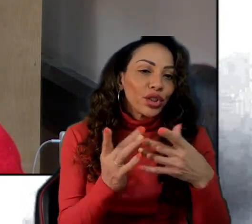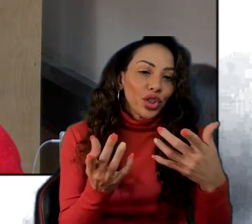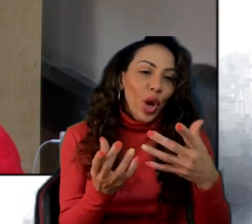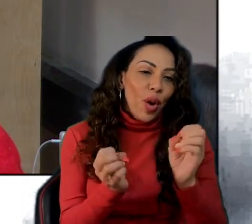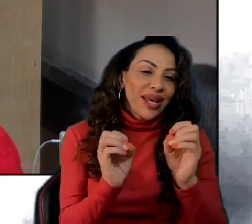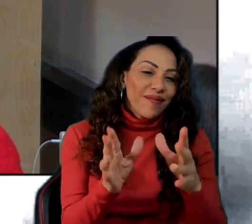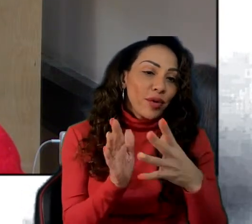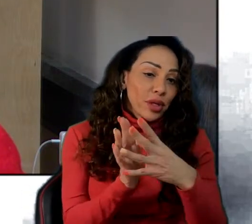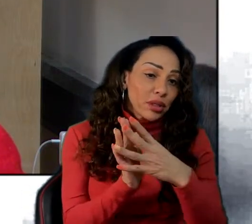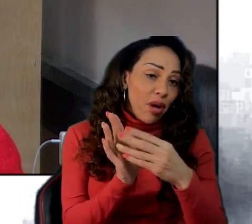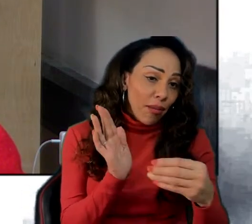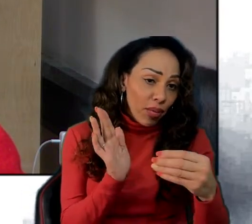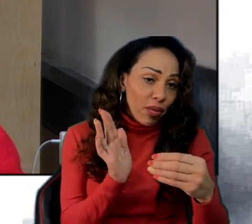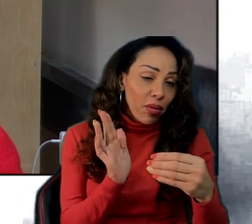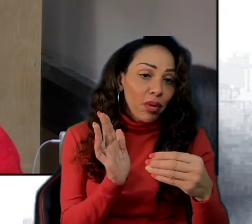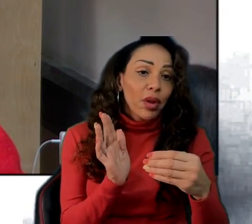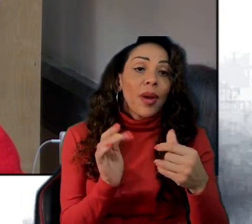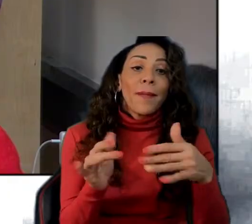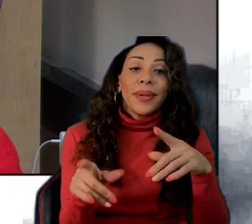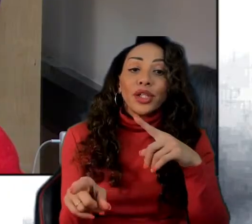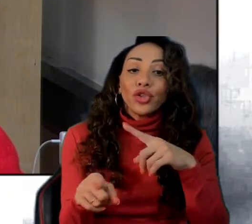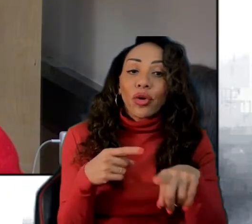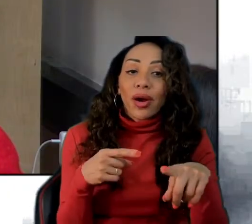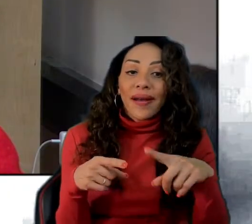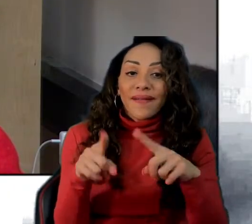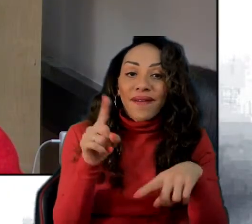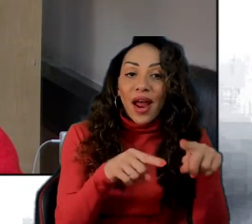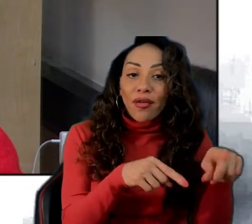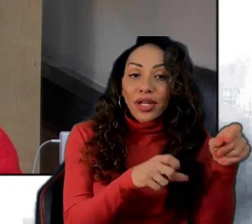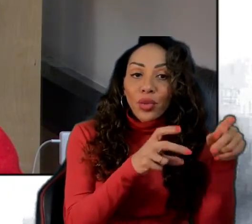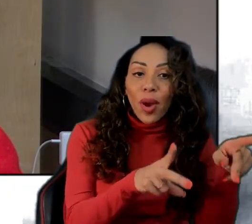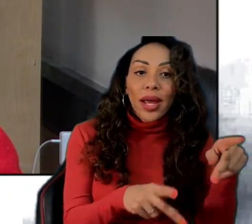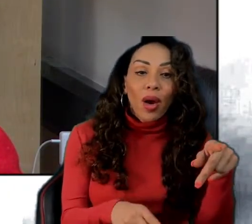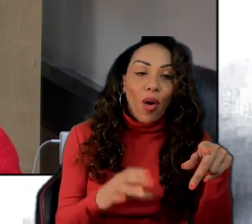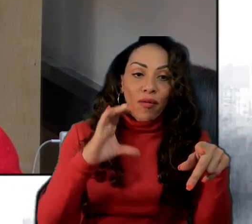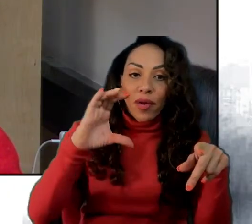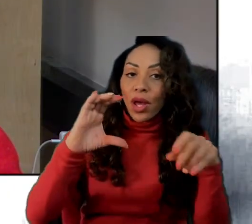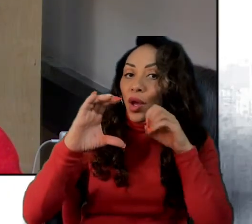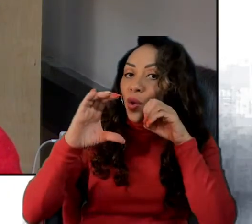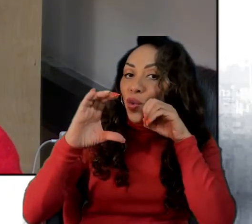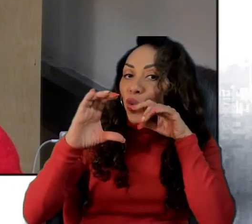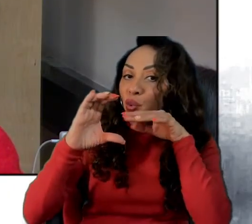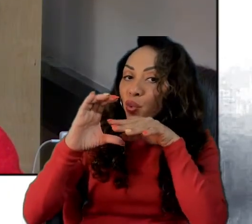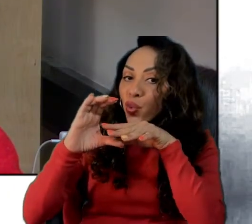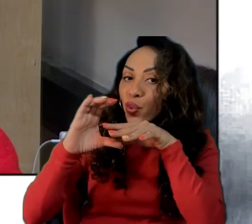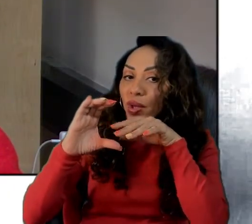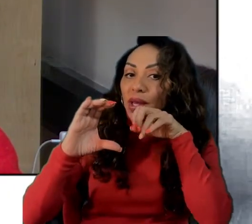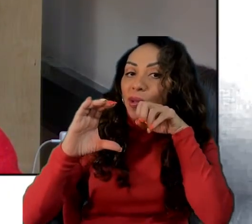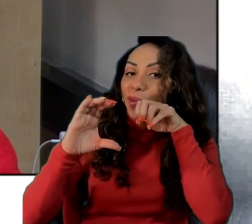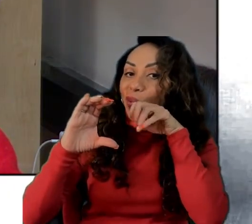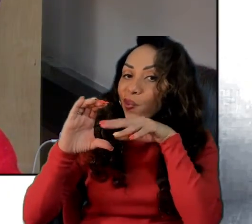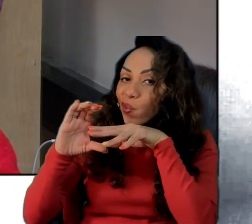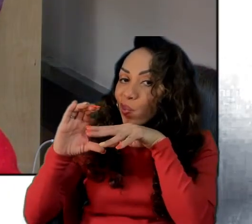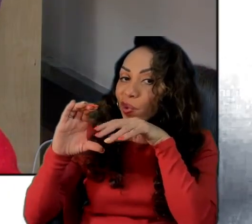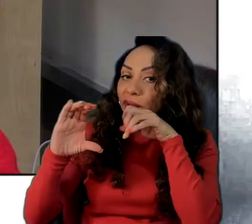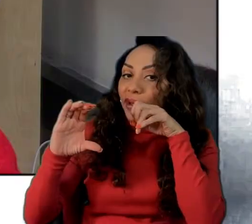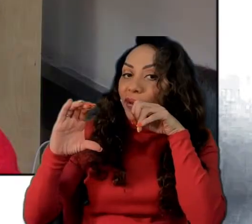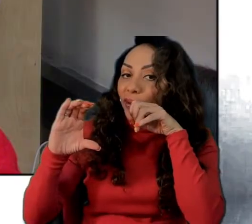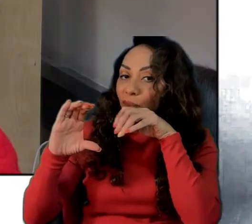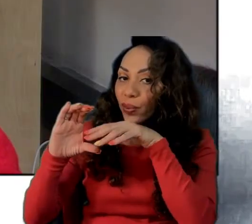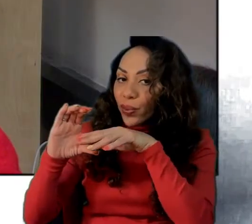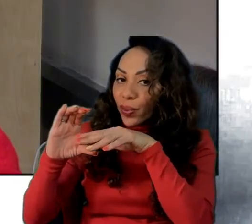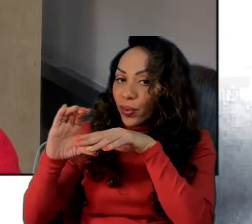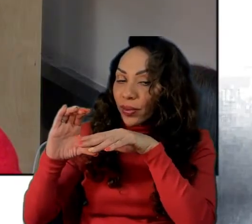trialed various different breath sensors, and there's various different ways of taking an